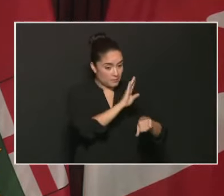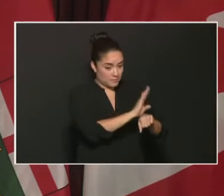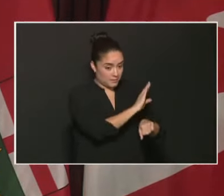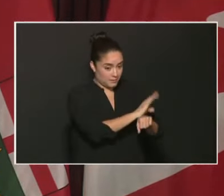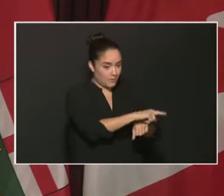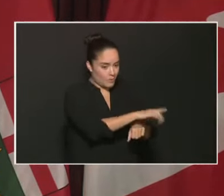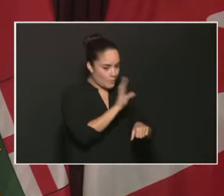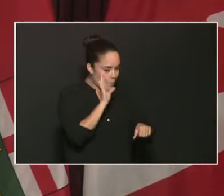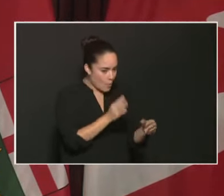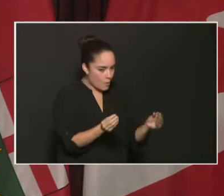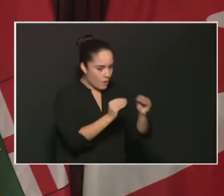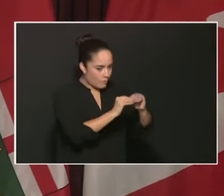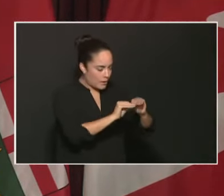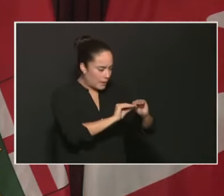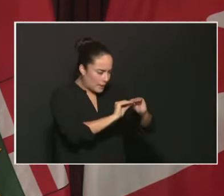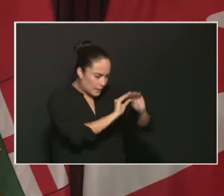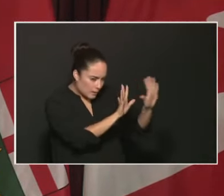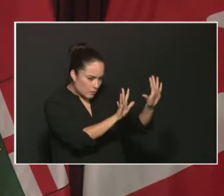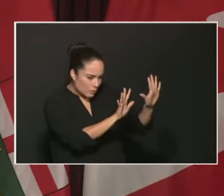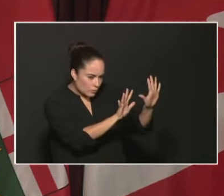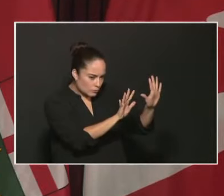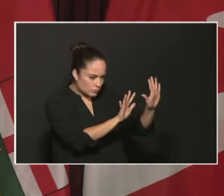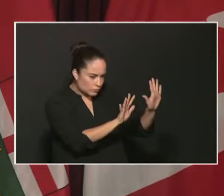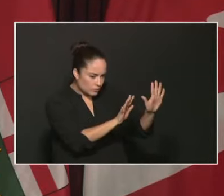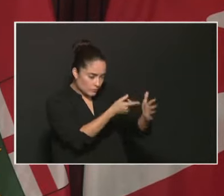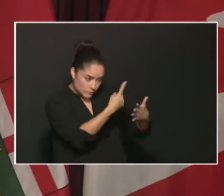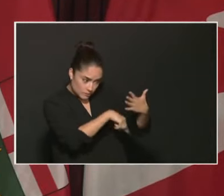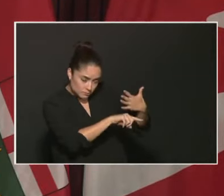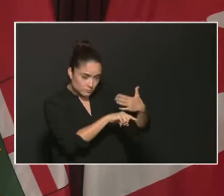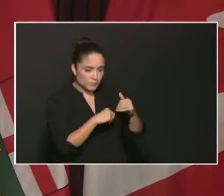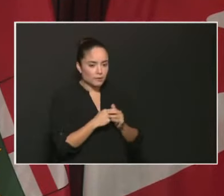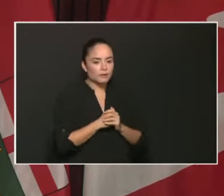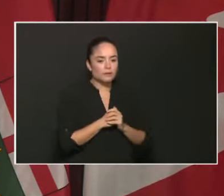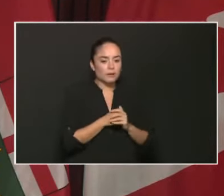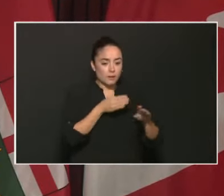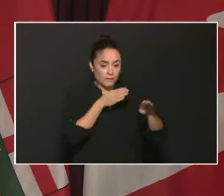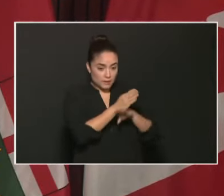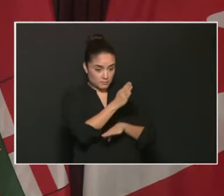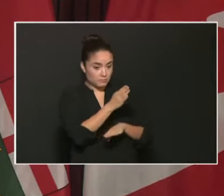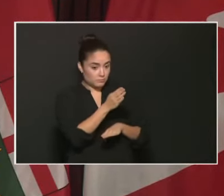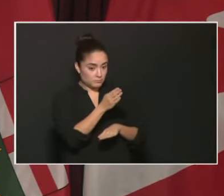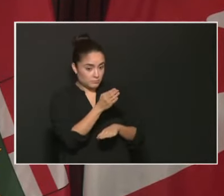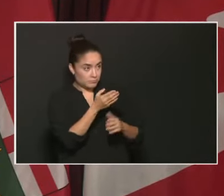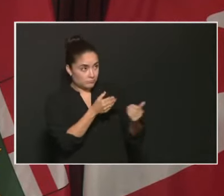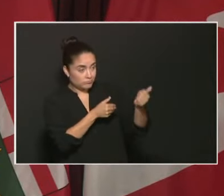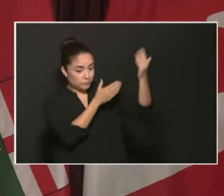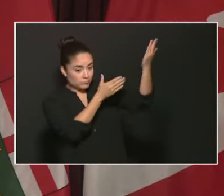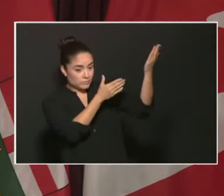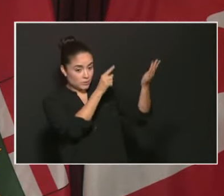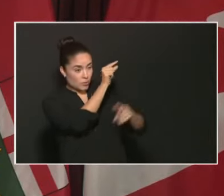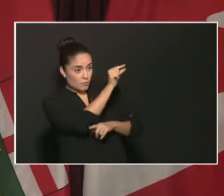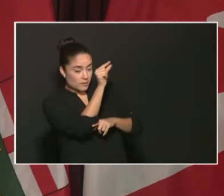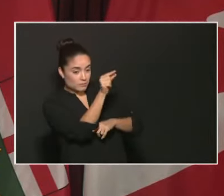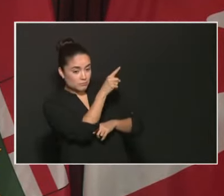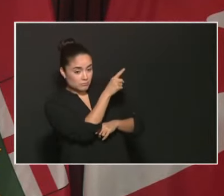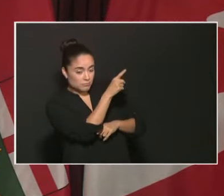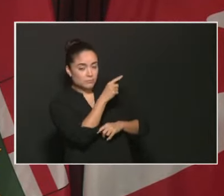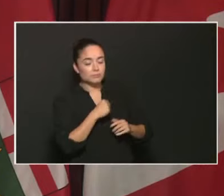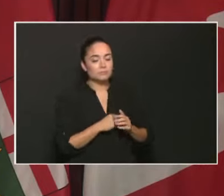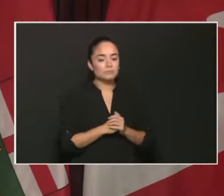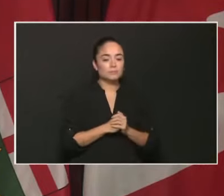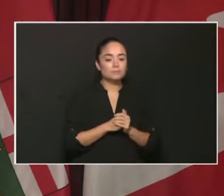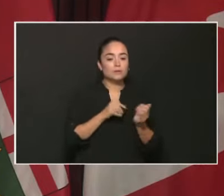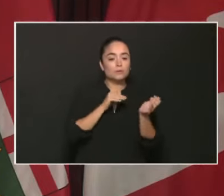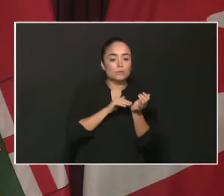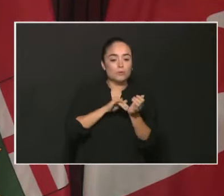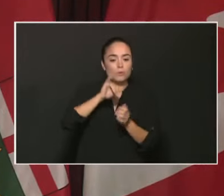week after government reviews the data. I liked what Dr. Juni had said in that